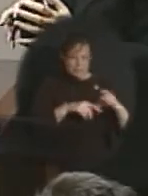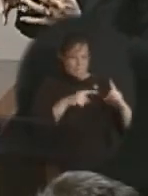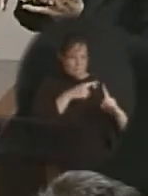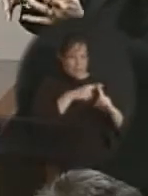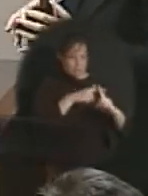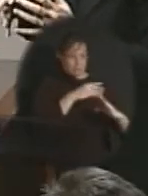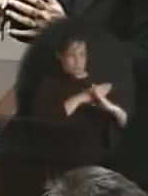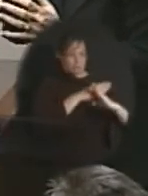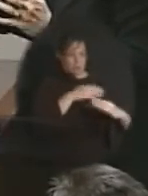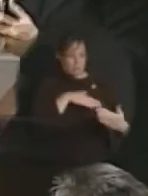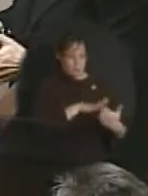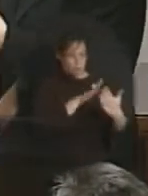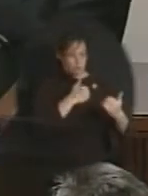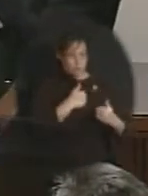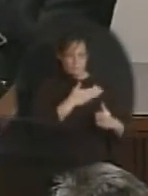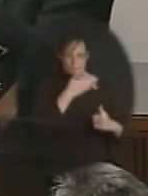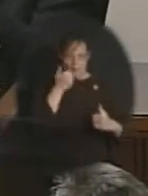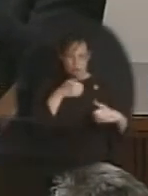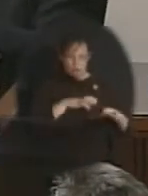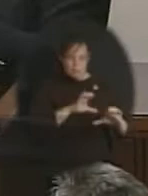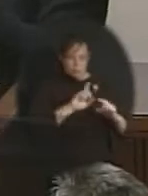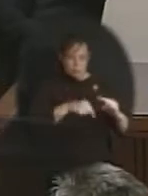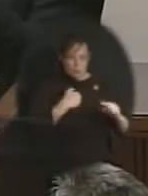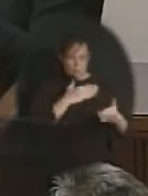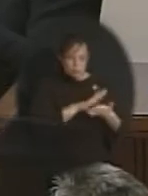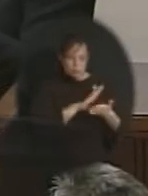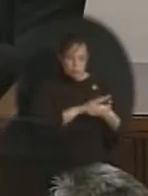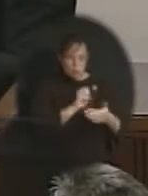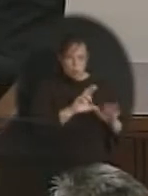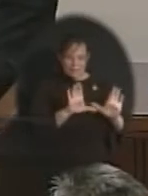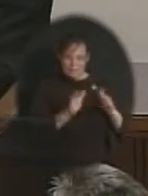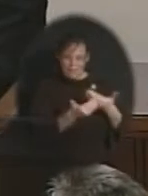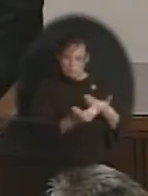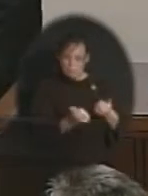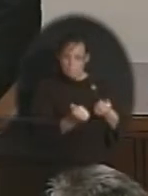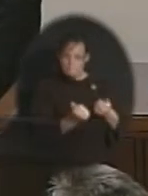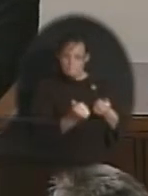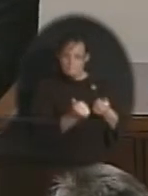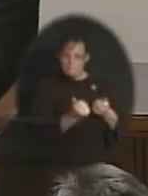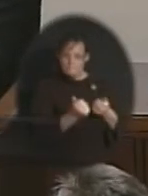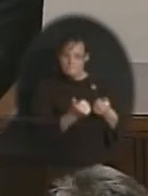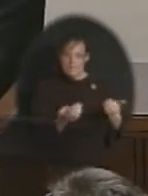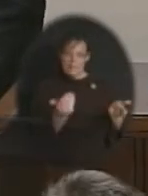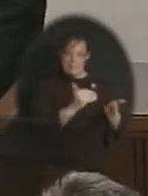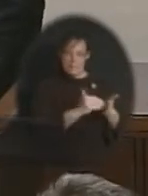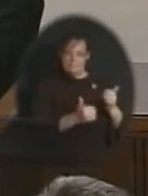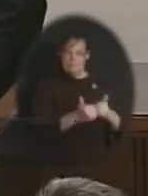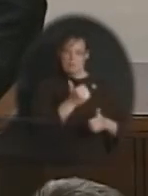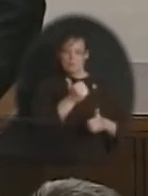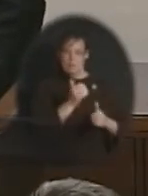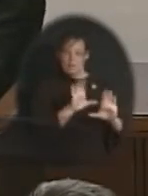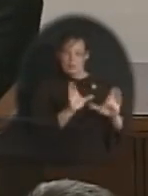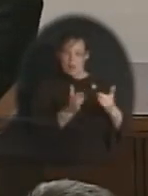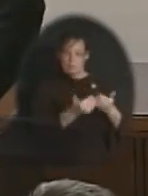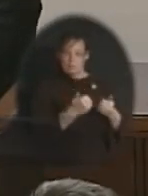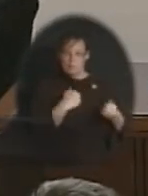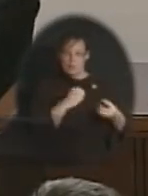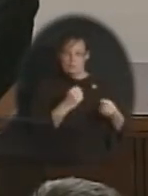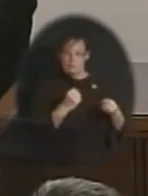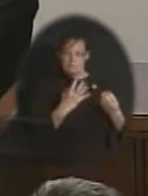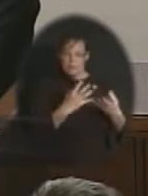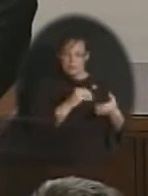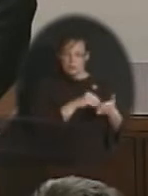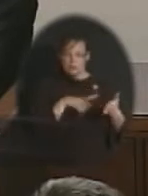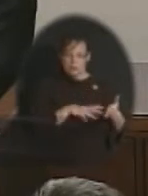preventive approach. So we have a better chance of when you have a school or a classroom, and again, mainly it might be a classroom that has a number of